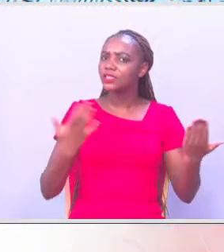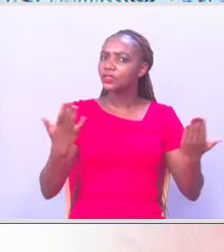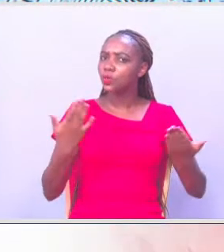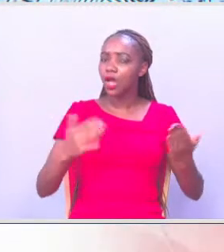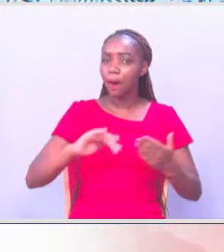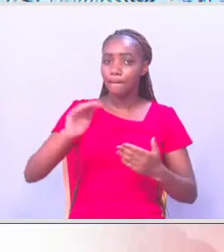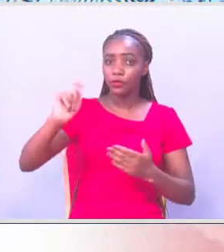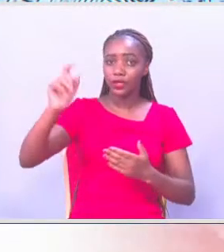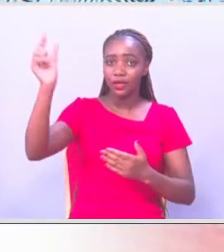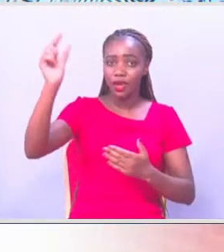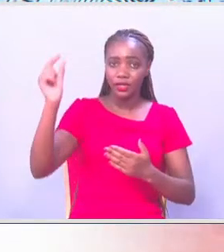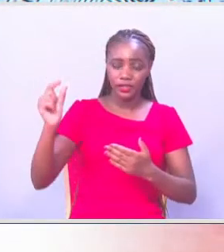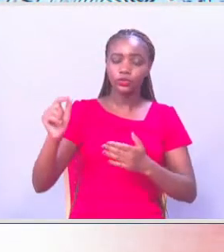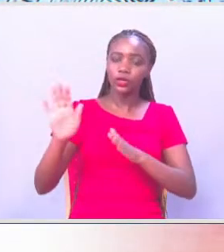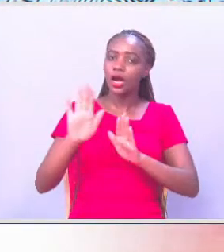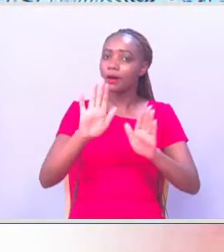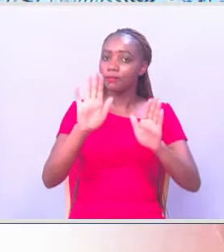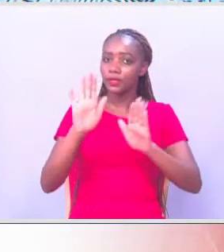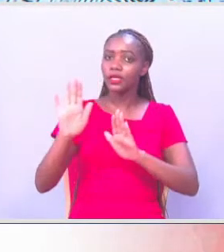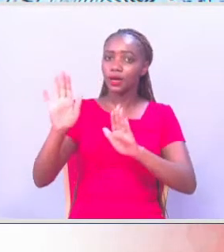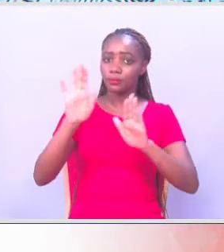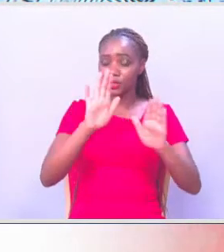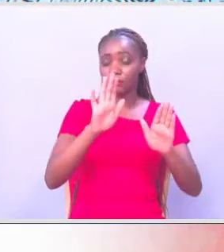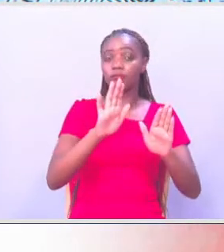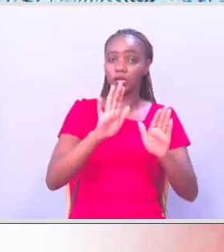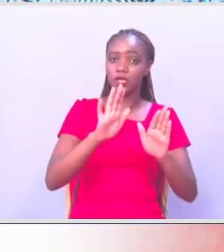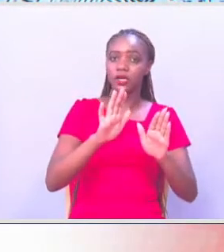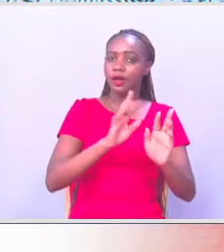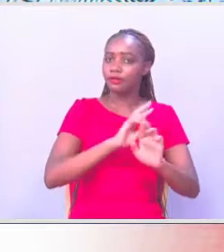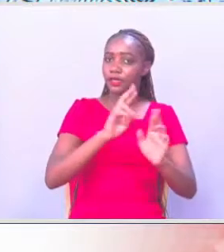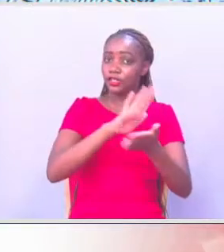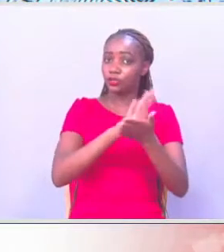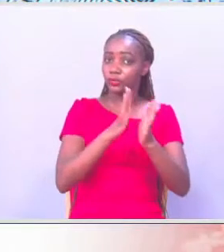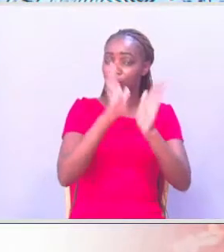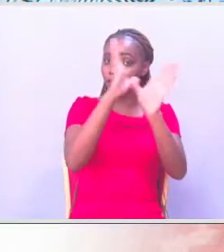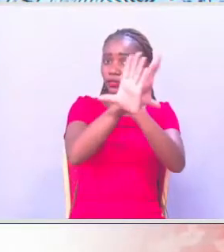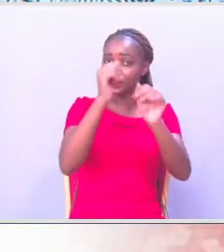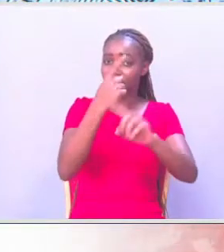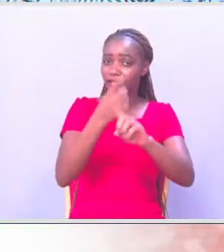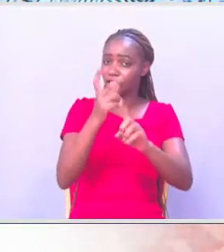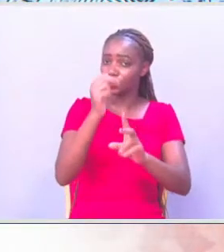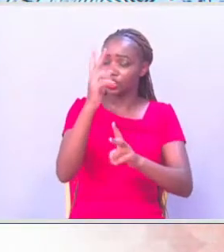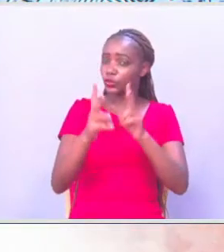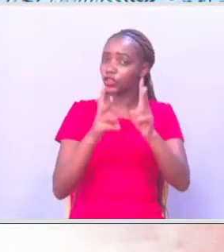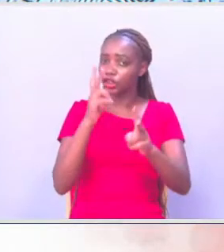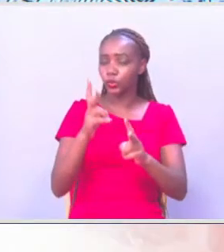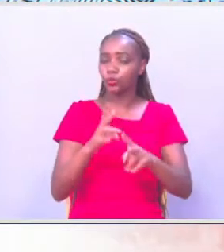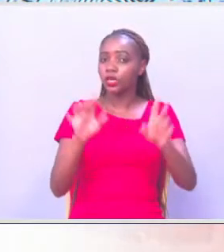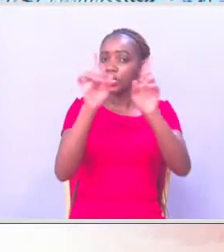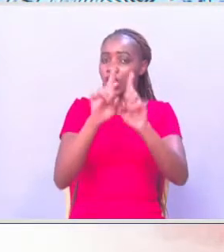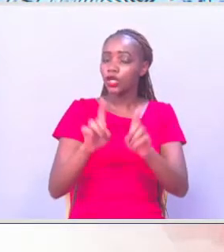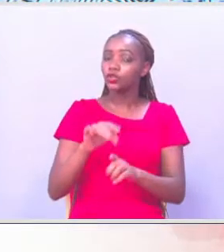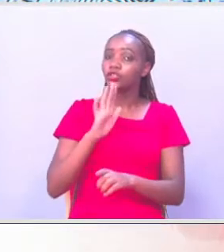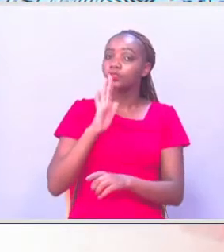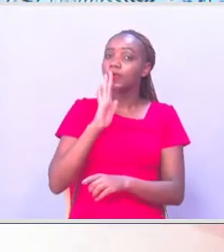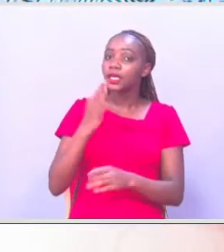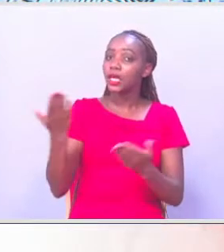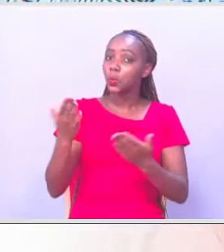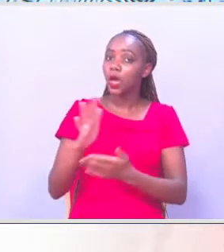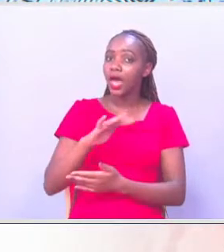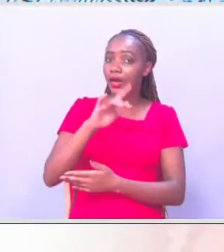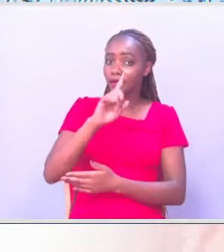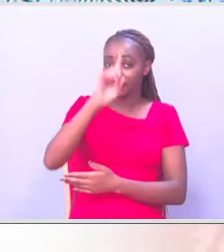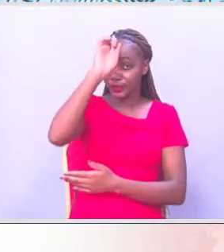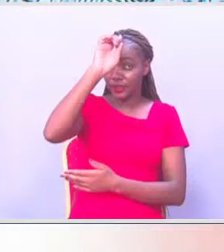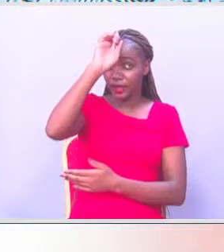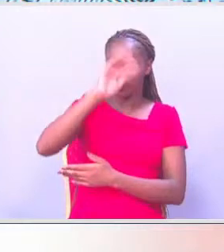region in a bid to solicit for the votes ahead of the 2022 elections. Speaking while touring Nyandarua County, Raila said